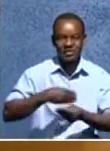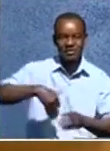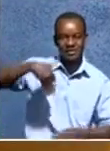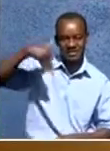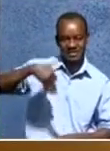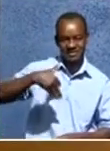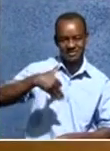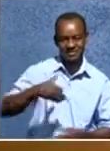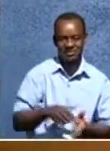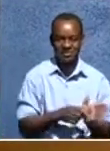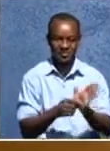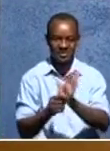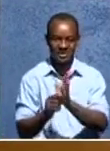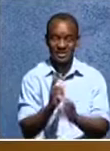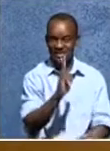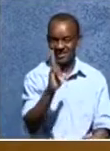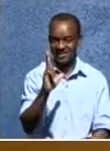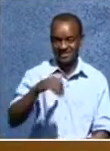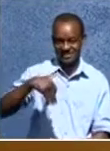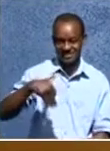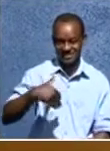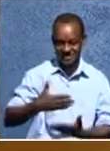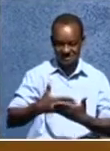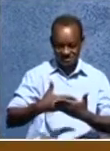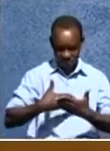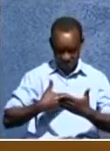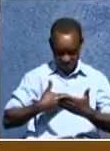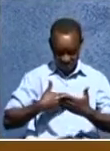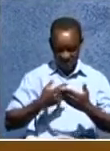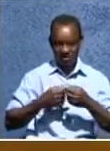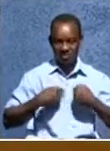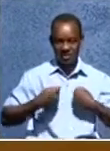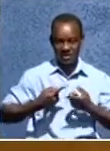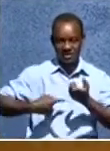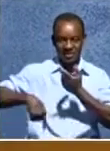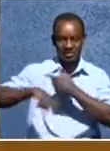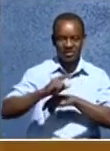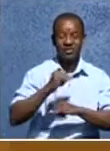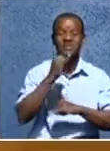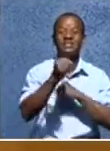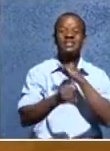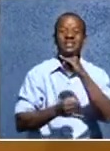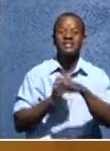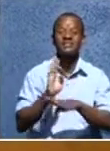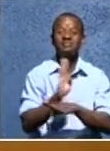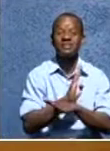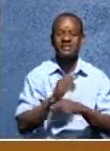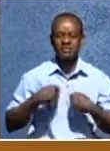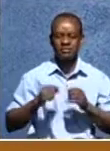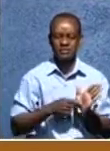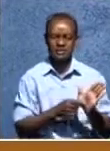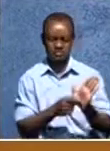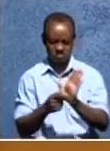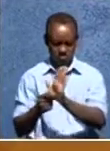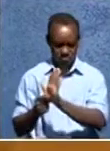the Namibian consumers, first of all, before we actually get to the international market. And we need to do that by demonstrating the